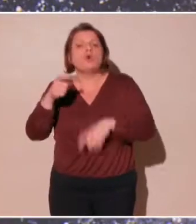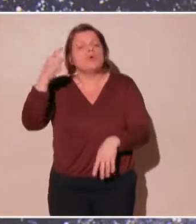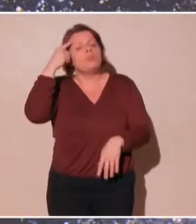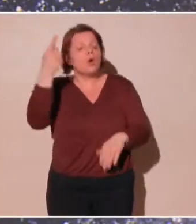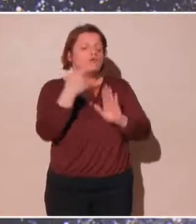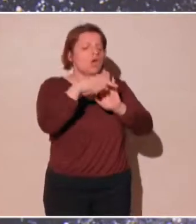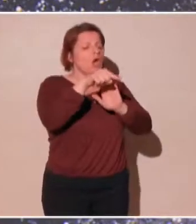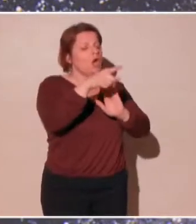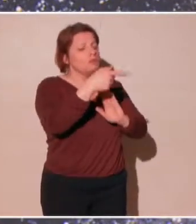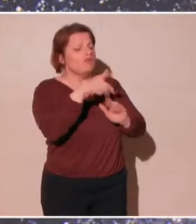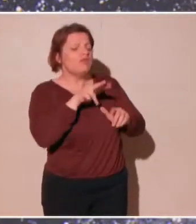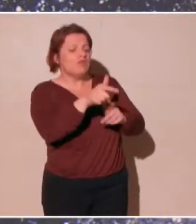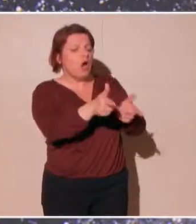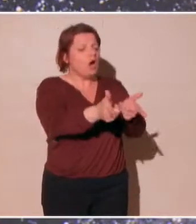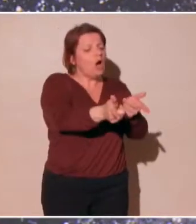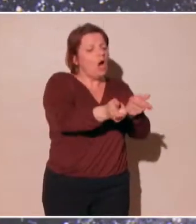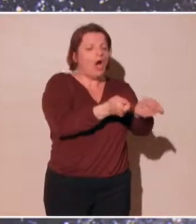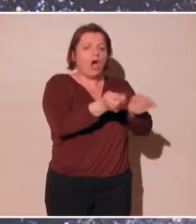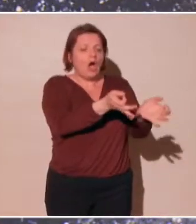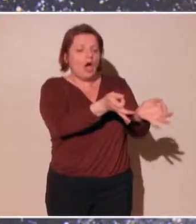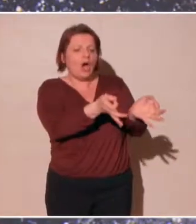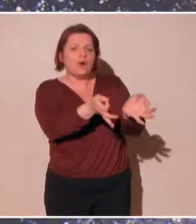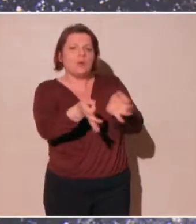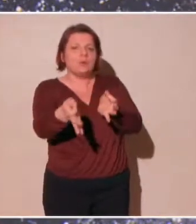fact that the idea of